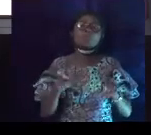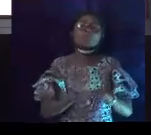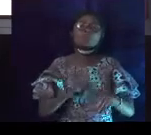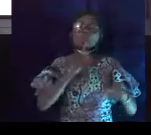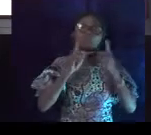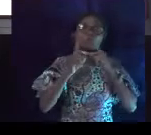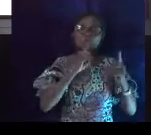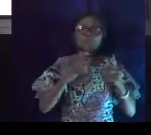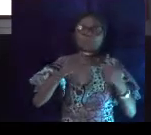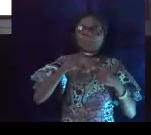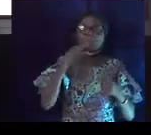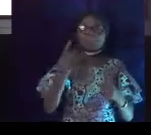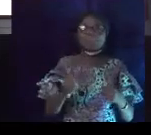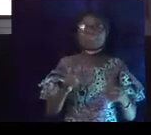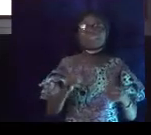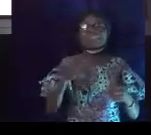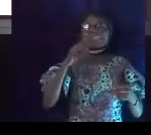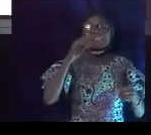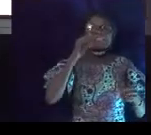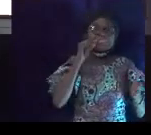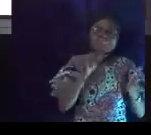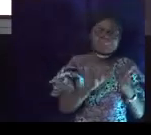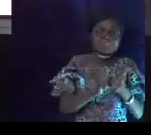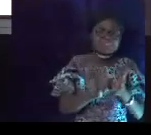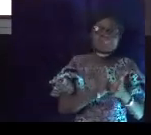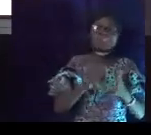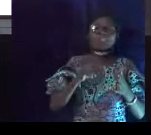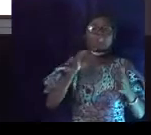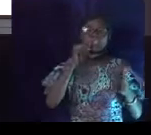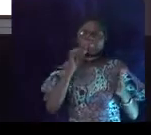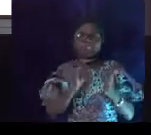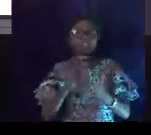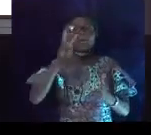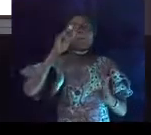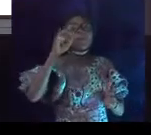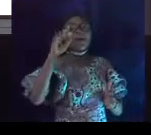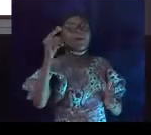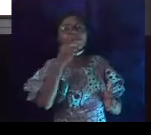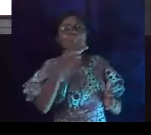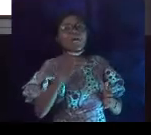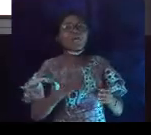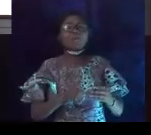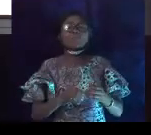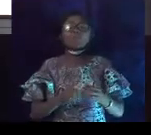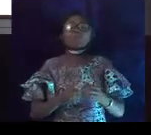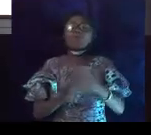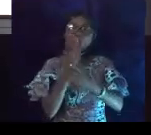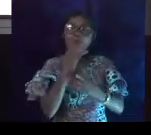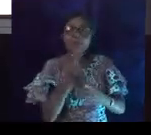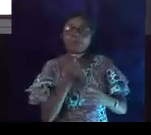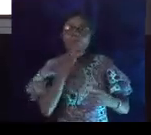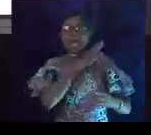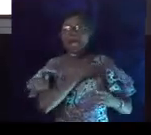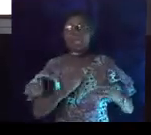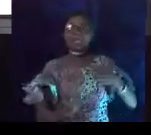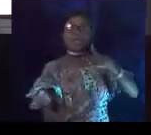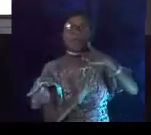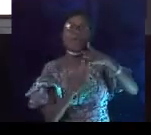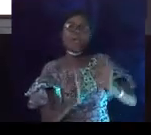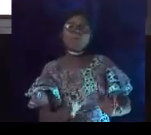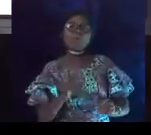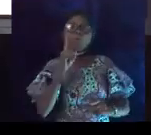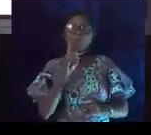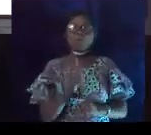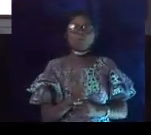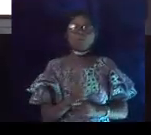good. These are the types of chickens. We also talked about the chicken feeds. That's where we talked about chicks mash, yes.